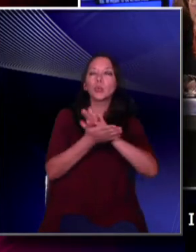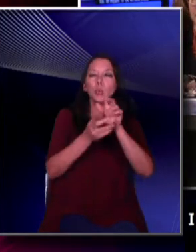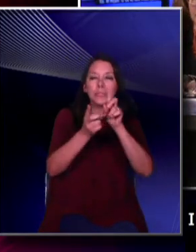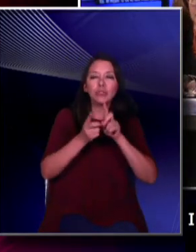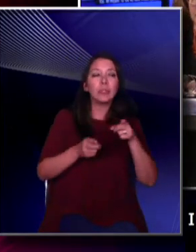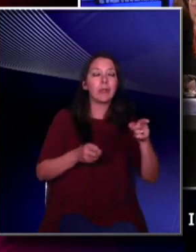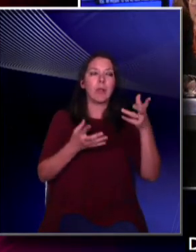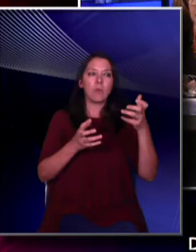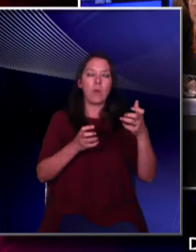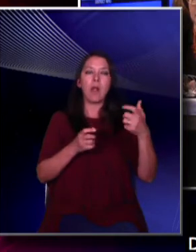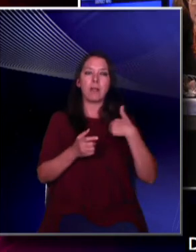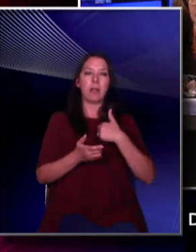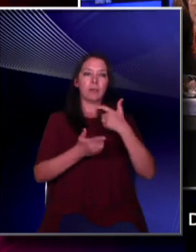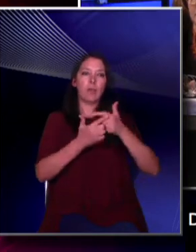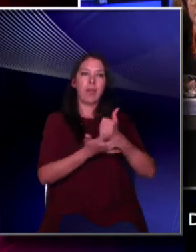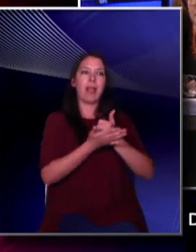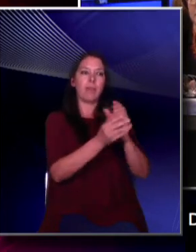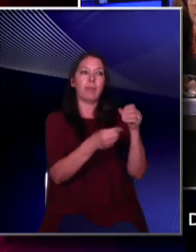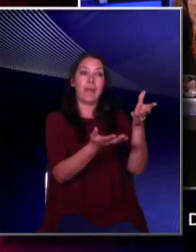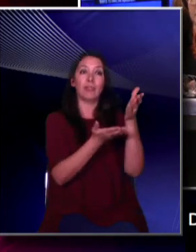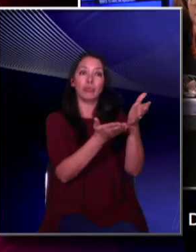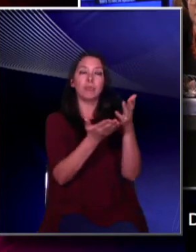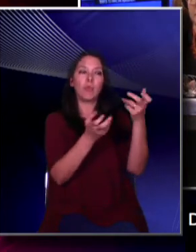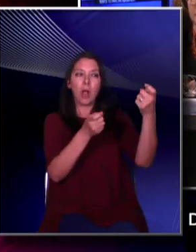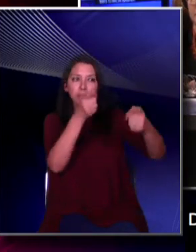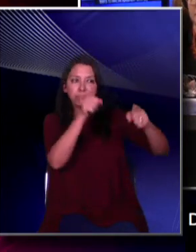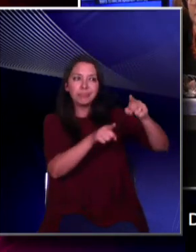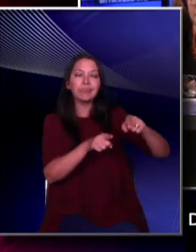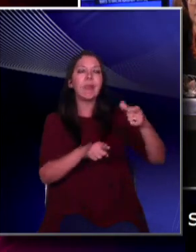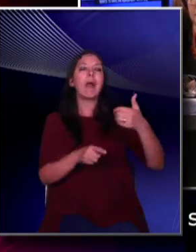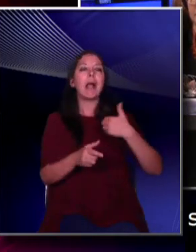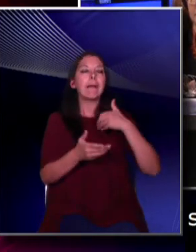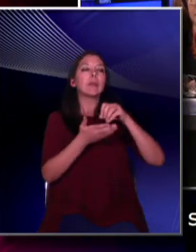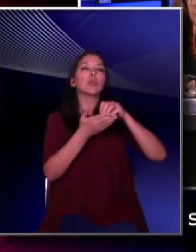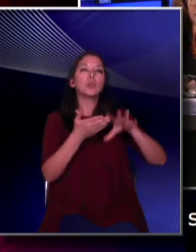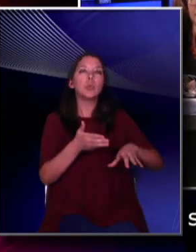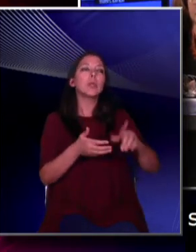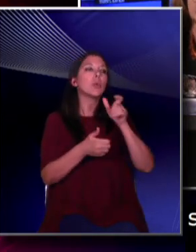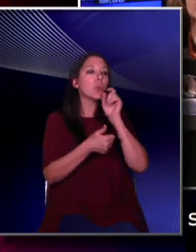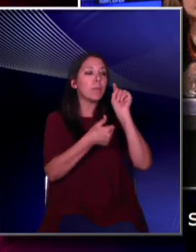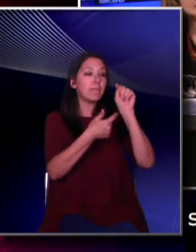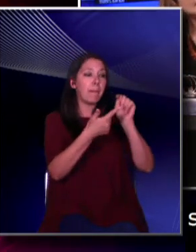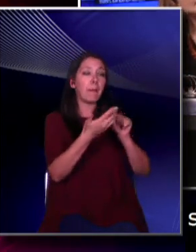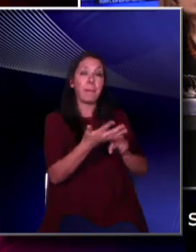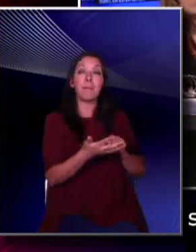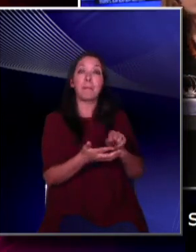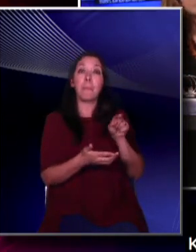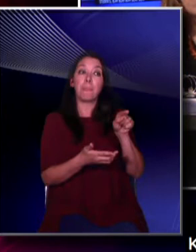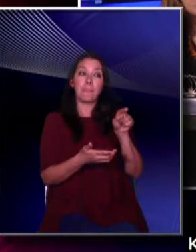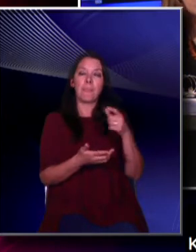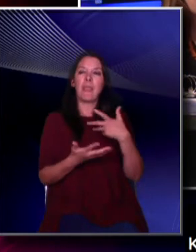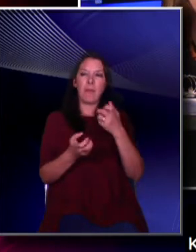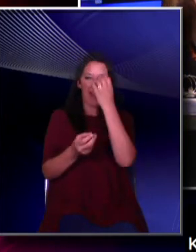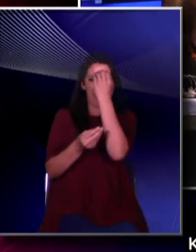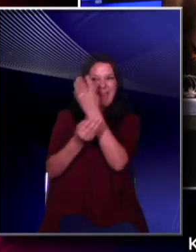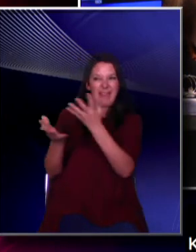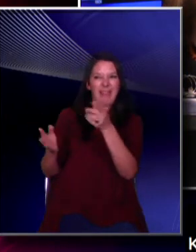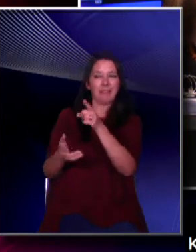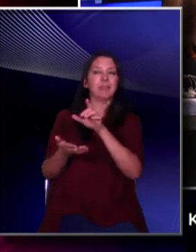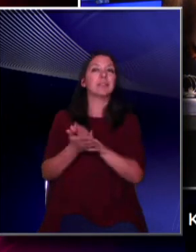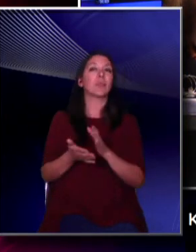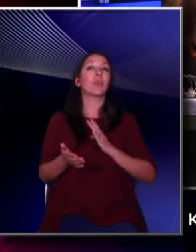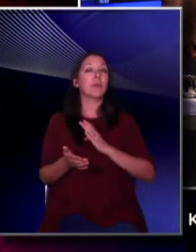agreement with us. They have so many students, blah, blah, blah, blah, blah, so that you know of the new school